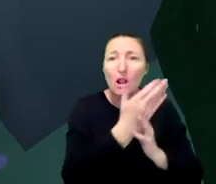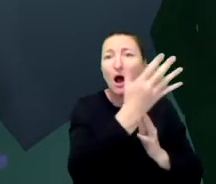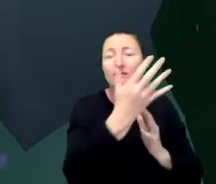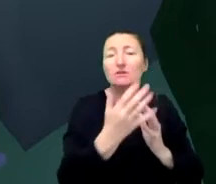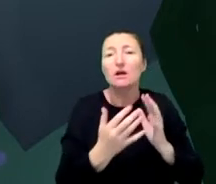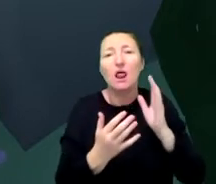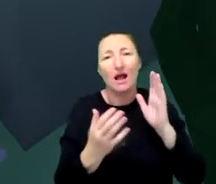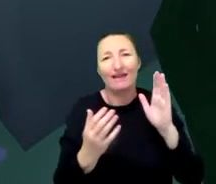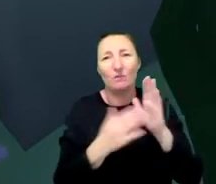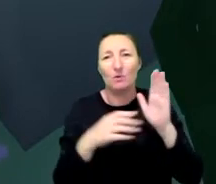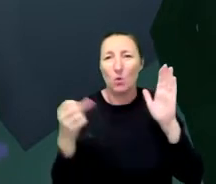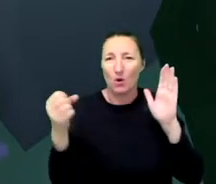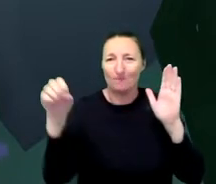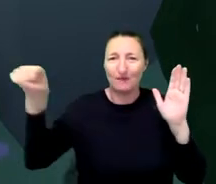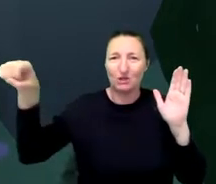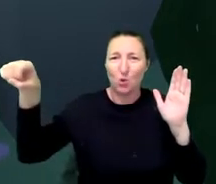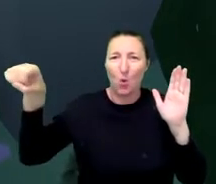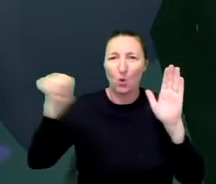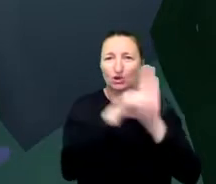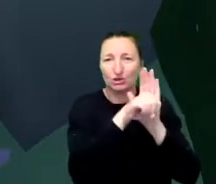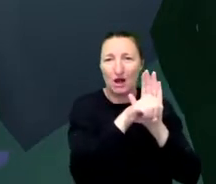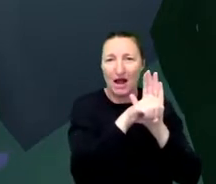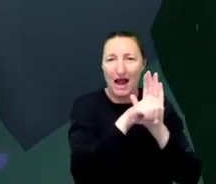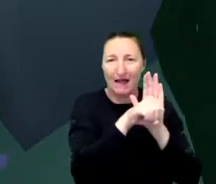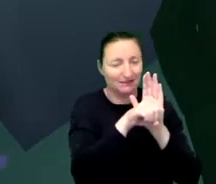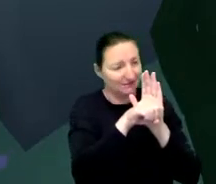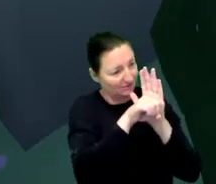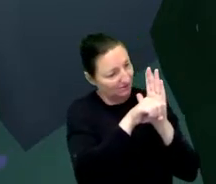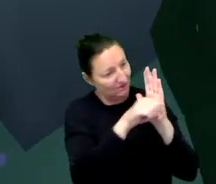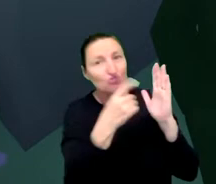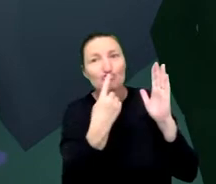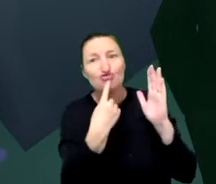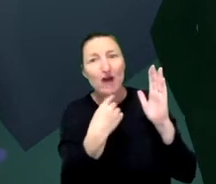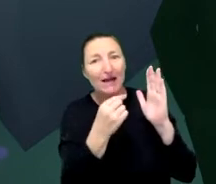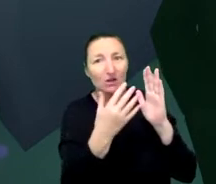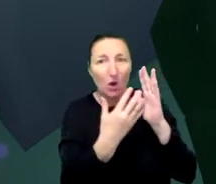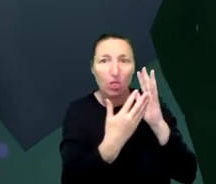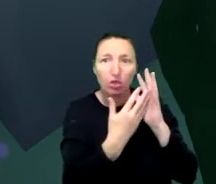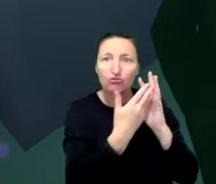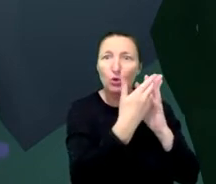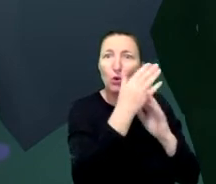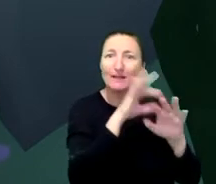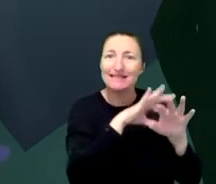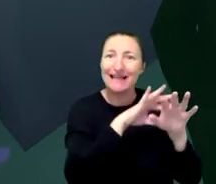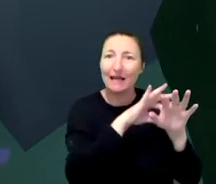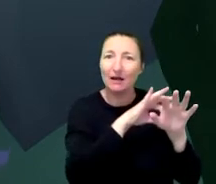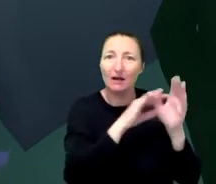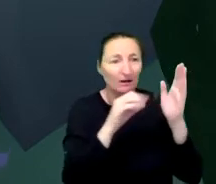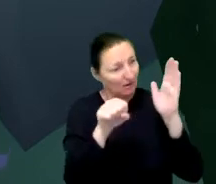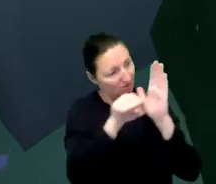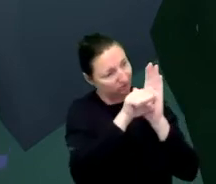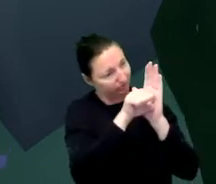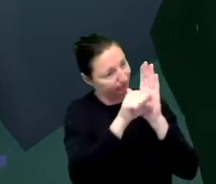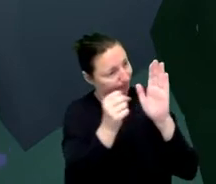flashlight, the kind of way that you see the red color through your skin is basically how we're dealing with